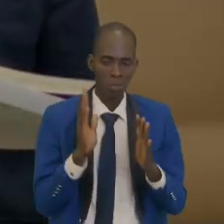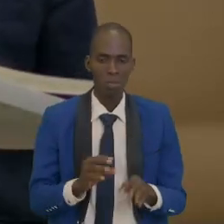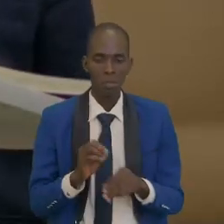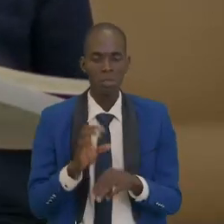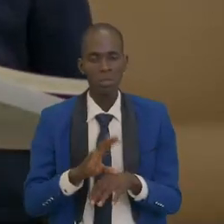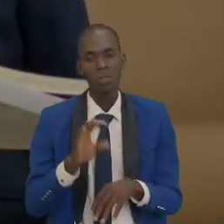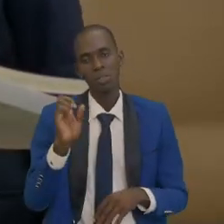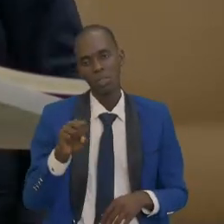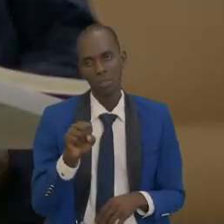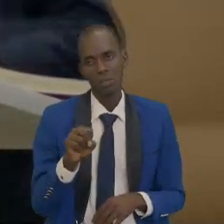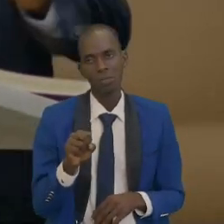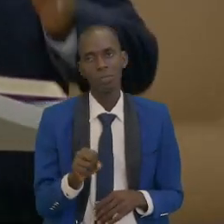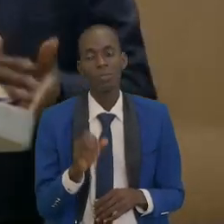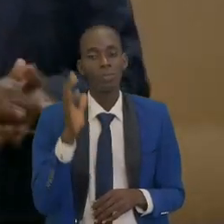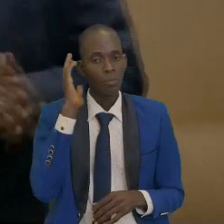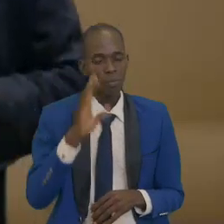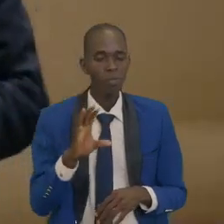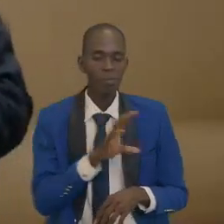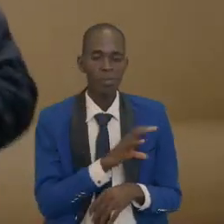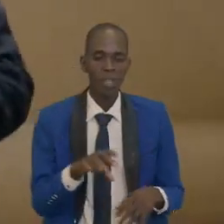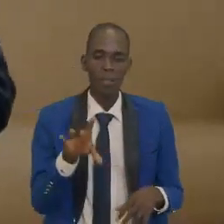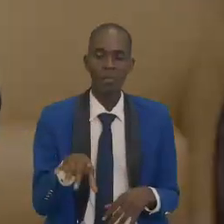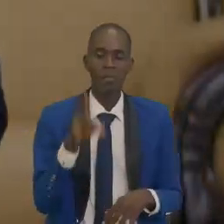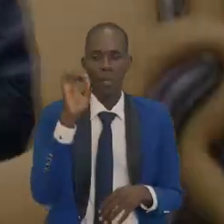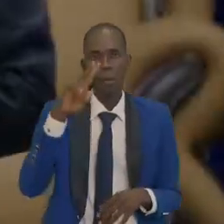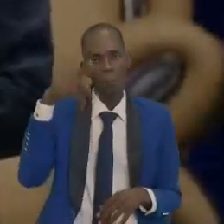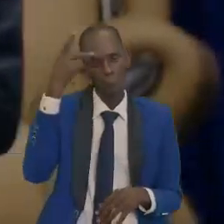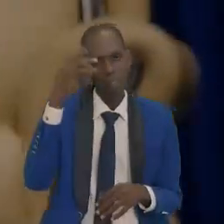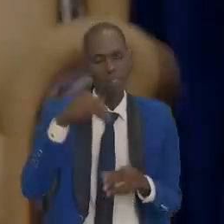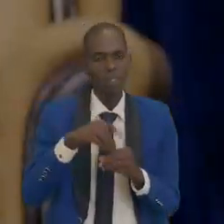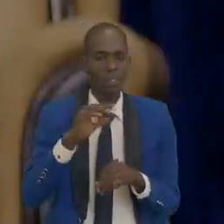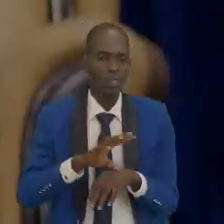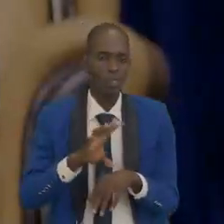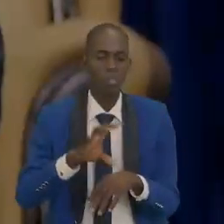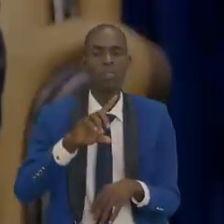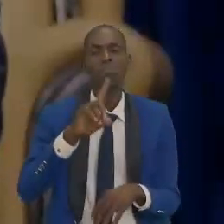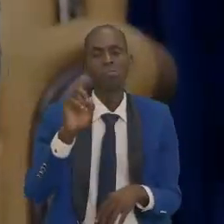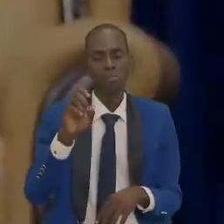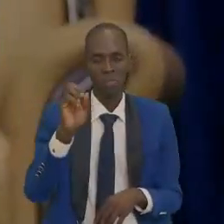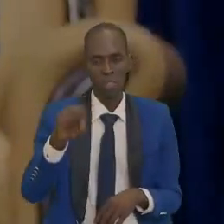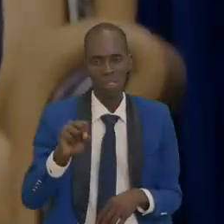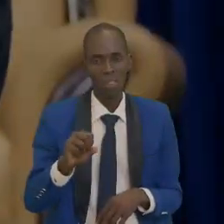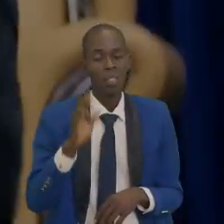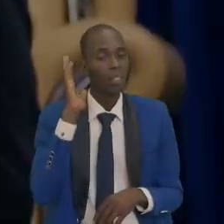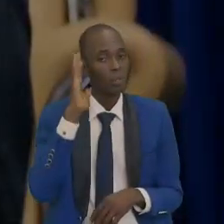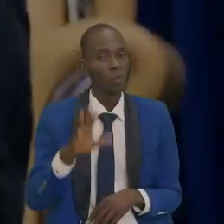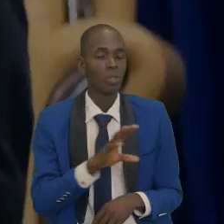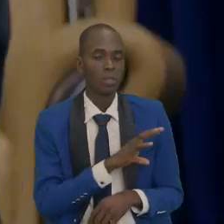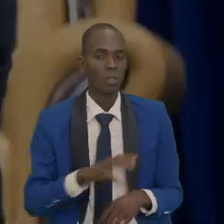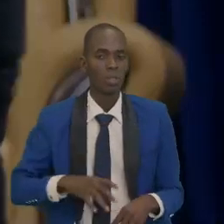shall they find politics in the church yes shall he find lukewarmness in the church